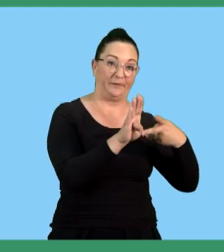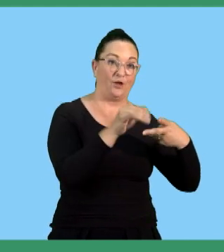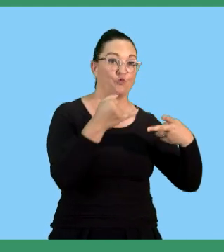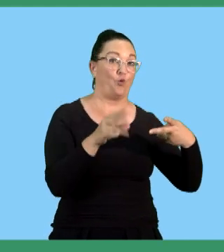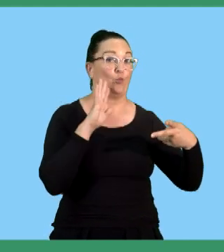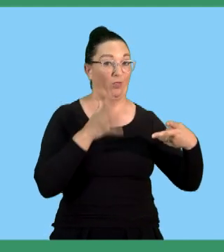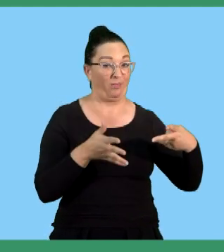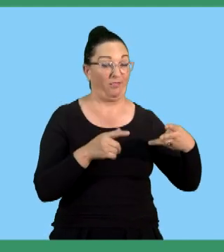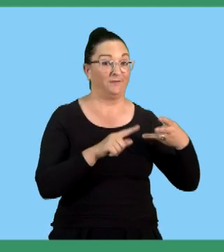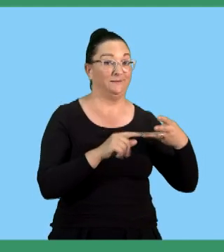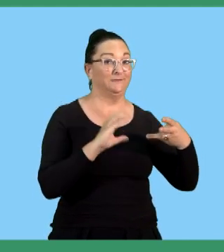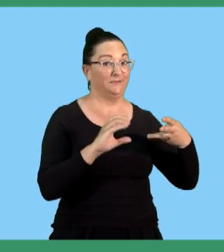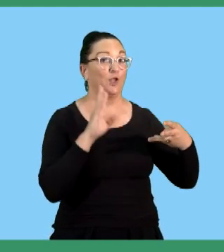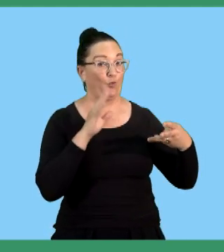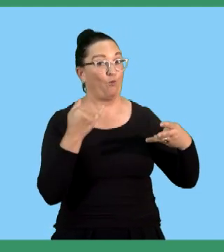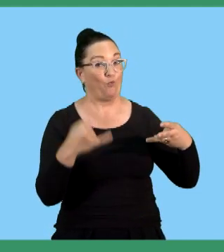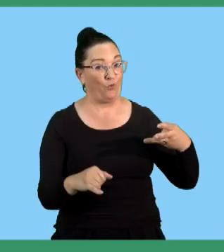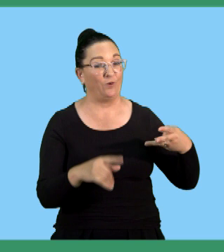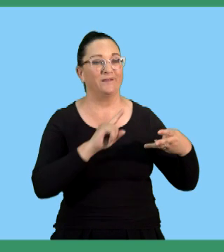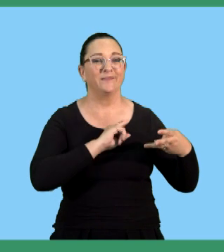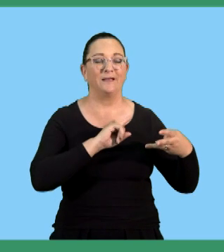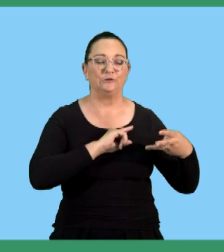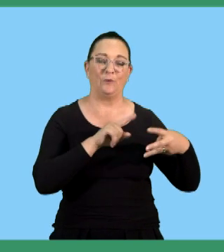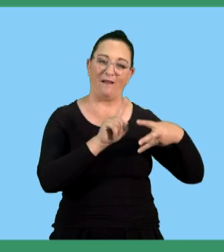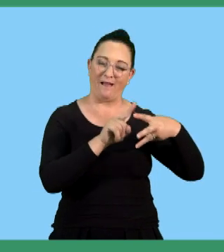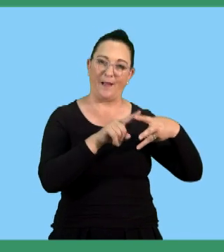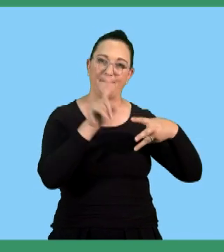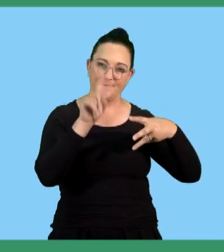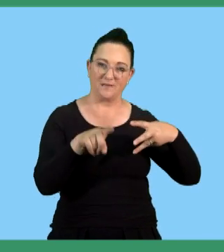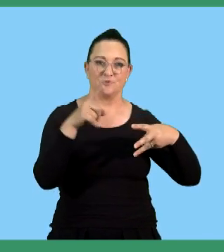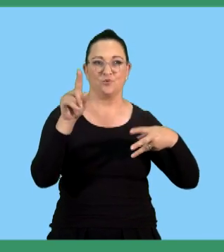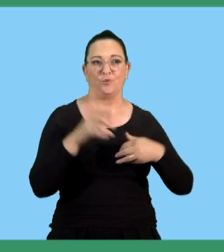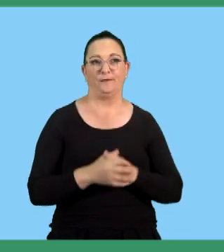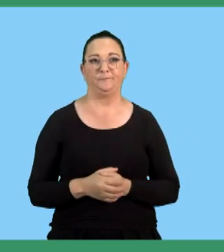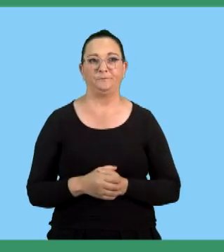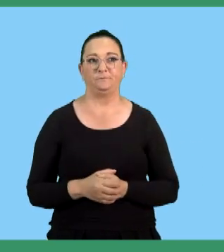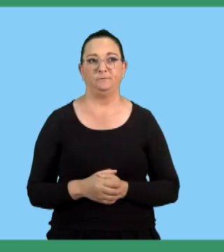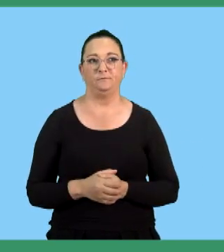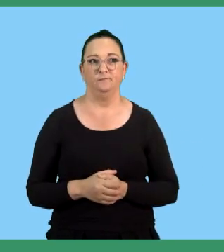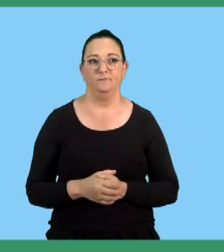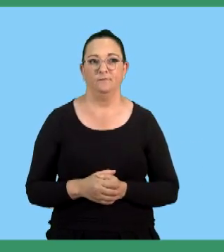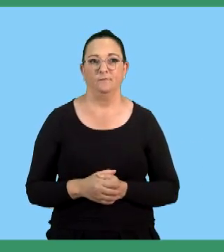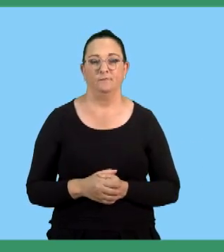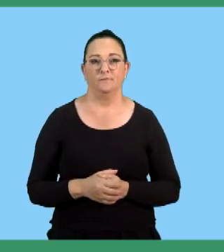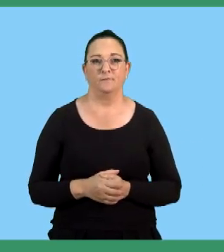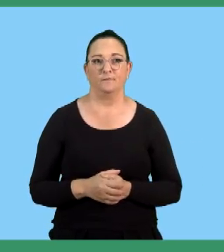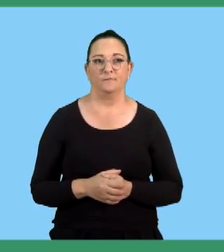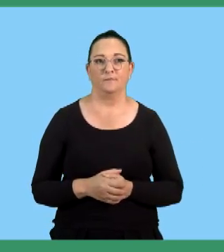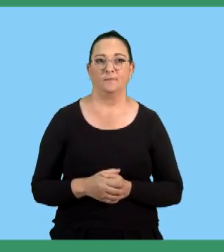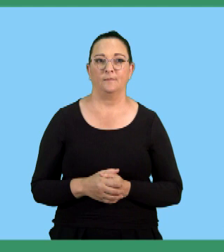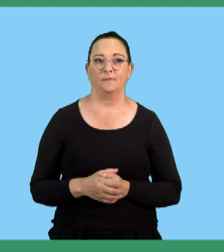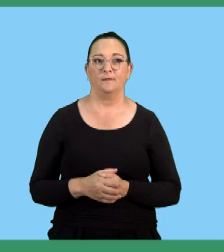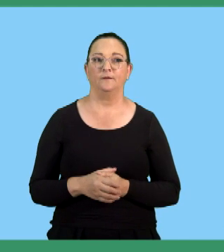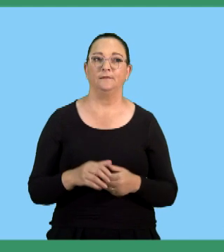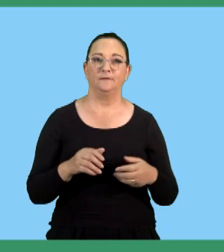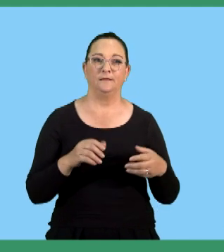is going to be incorrect as well as C. So we don't want that. So we're going to go through that again, and then so that we understand.